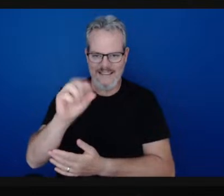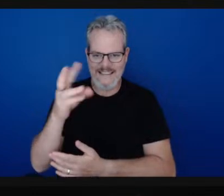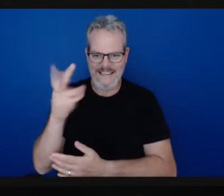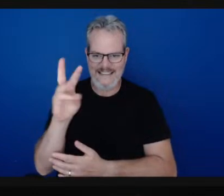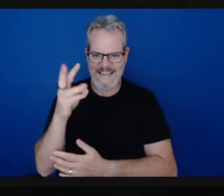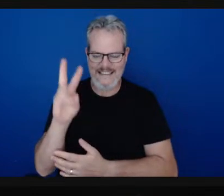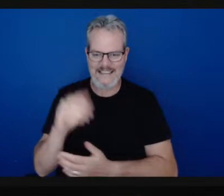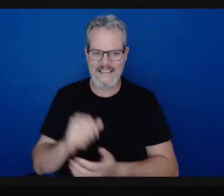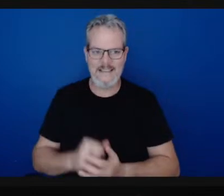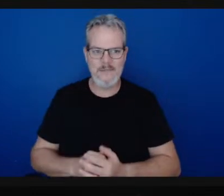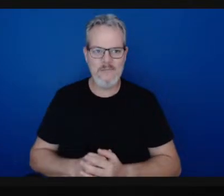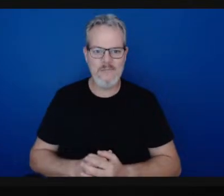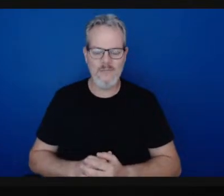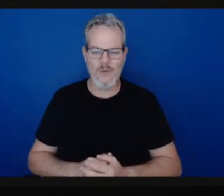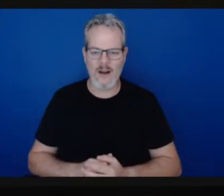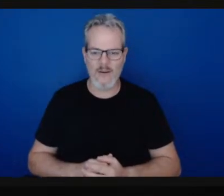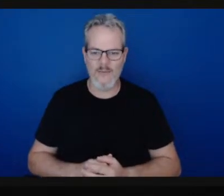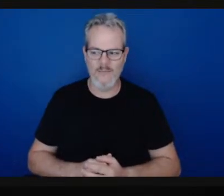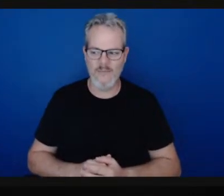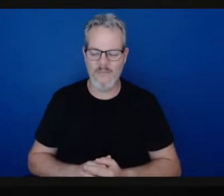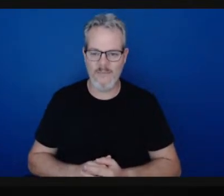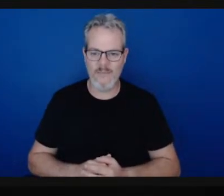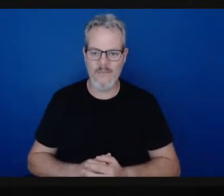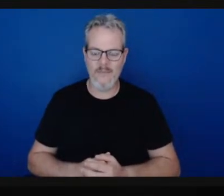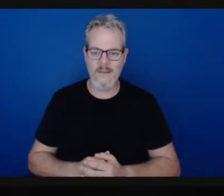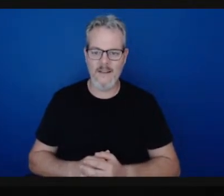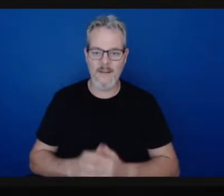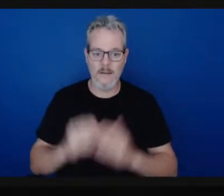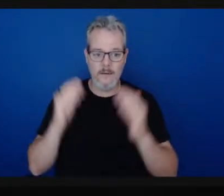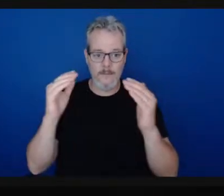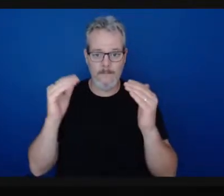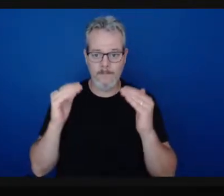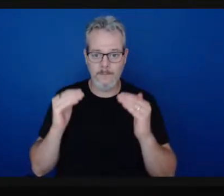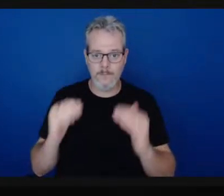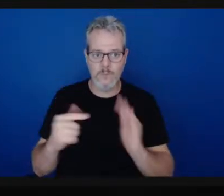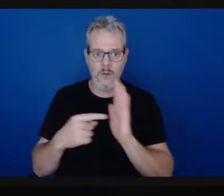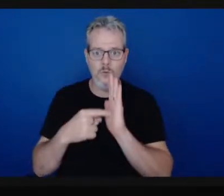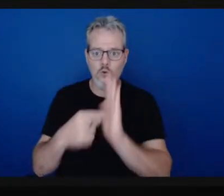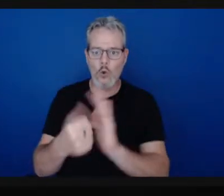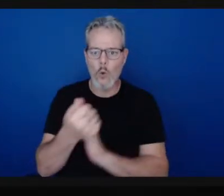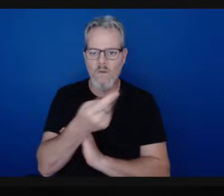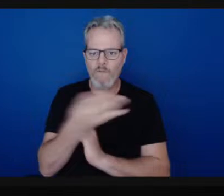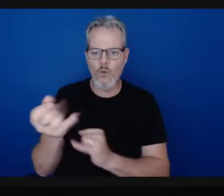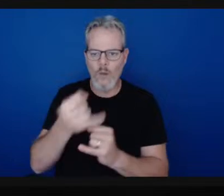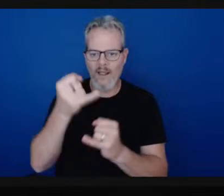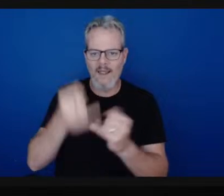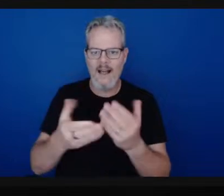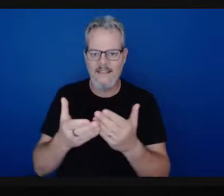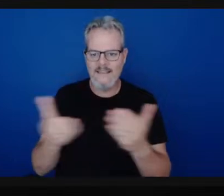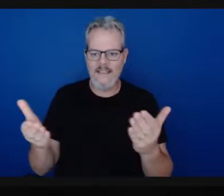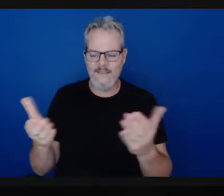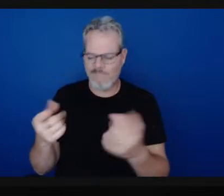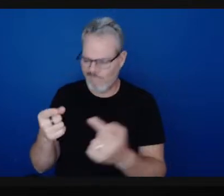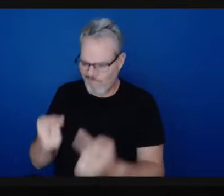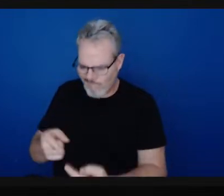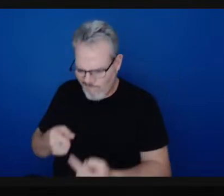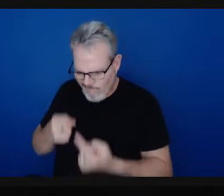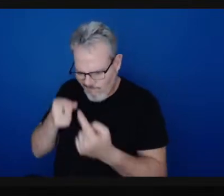Okay, so let me move on to show a few last things on these earthquakes. And oh, this one is also